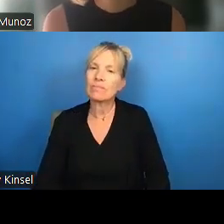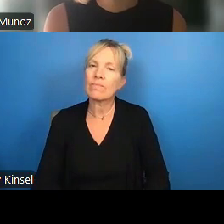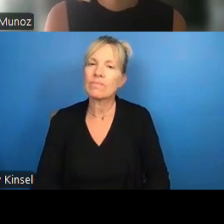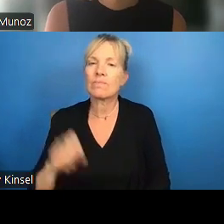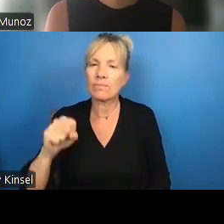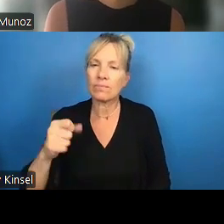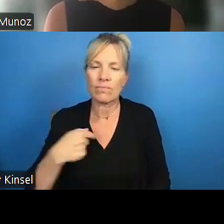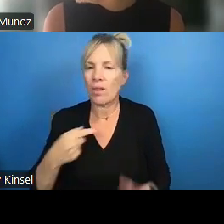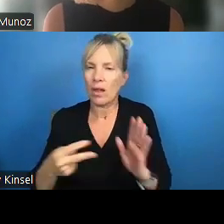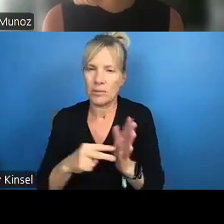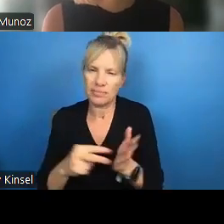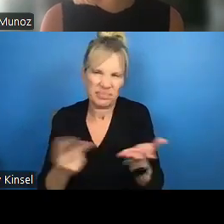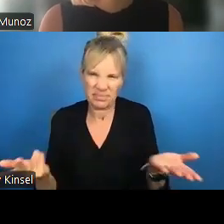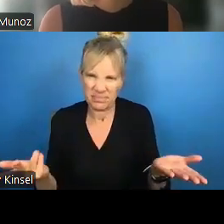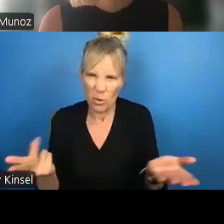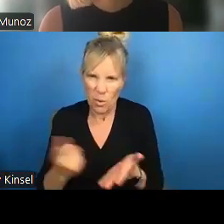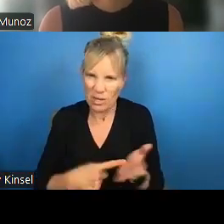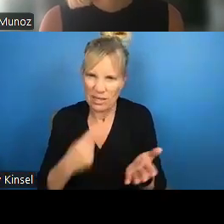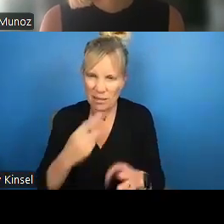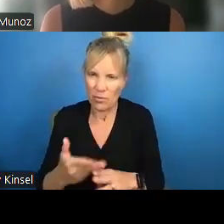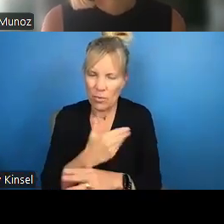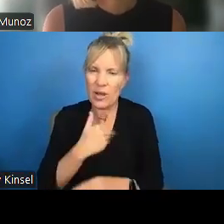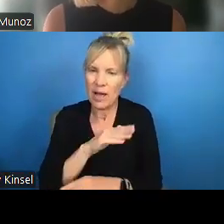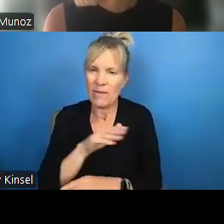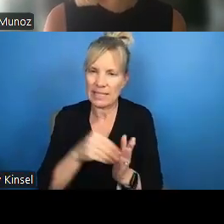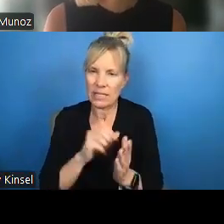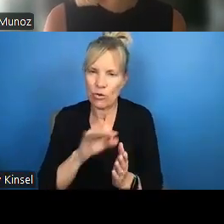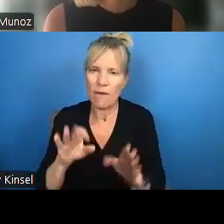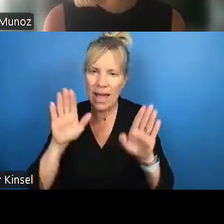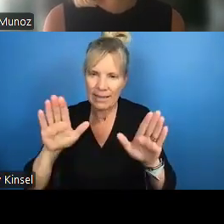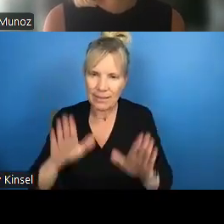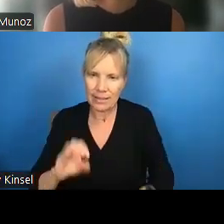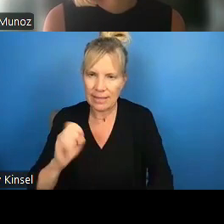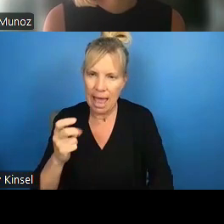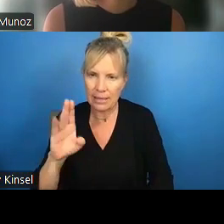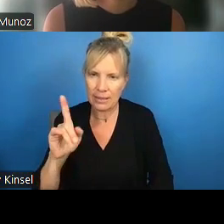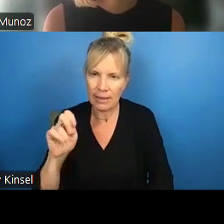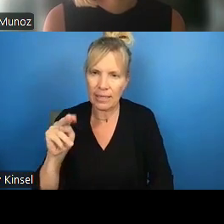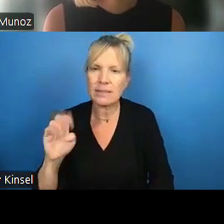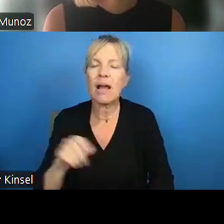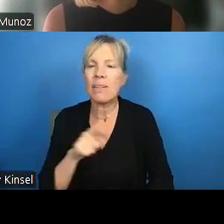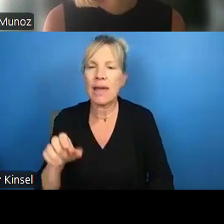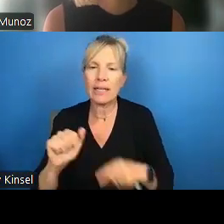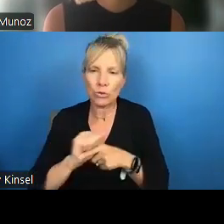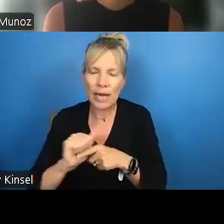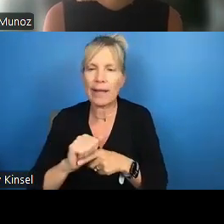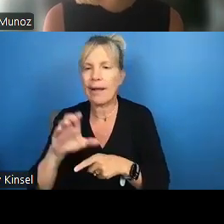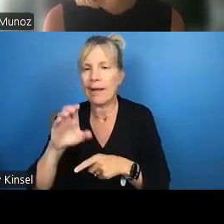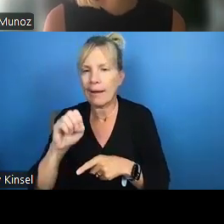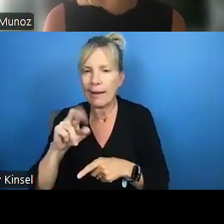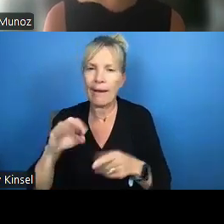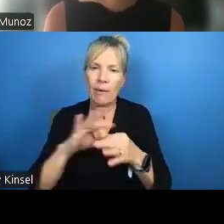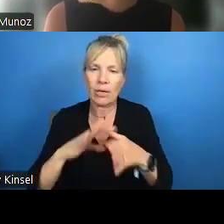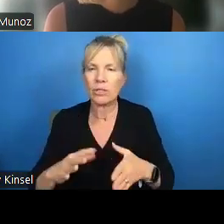Yeah, I mean, as I mentioned, we have the Center of Excellence that does the training on care coordination. We have